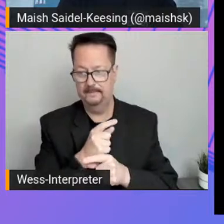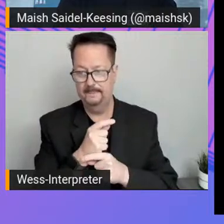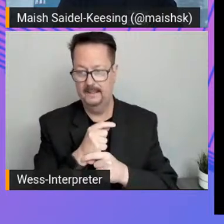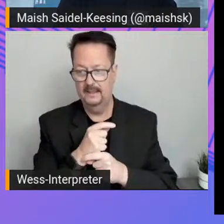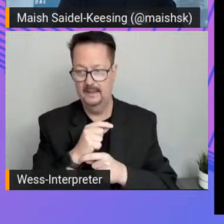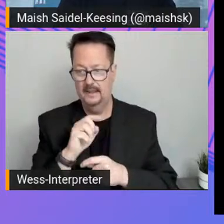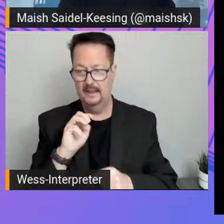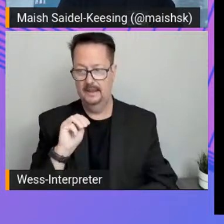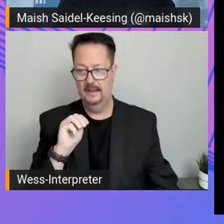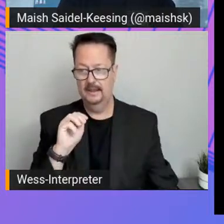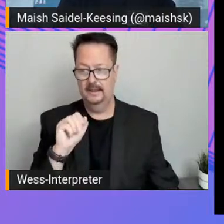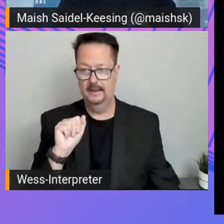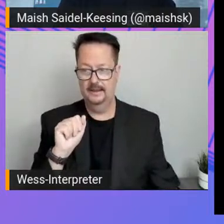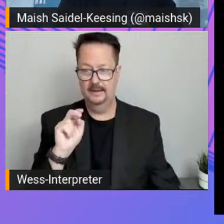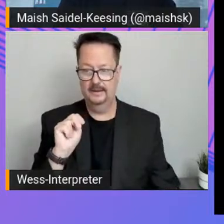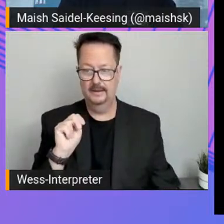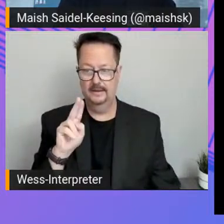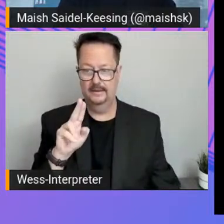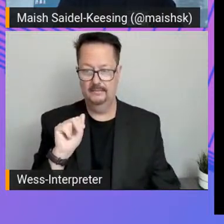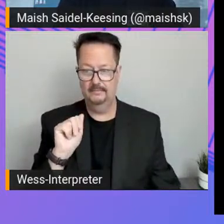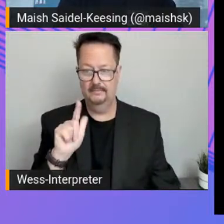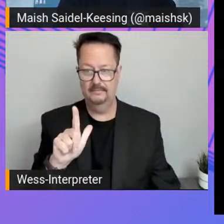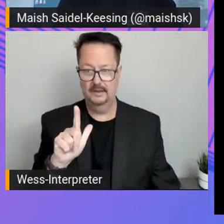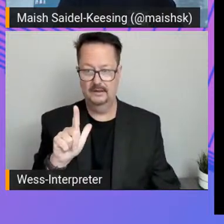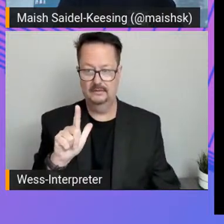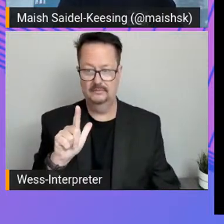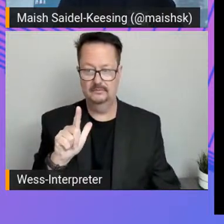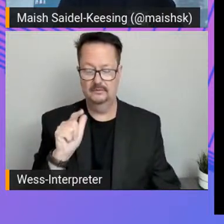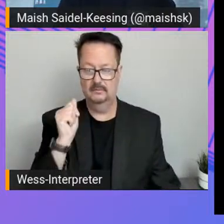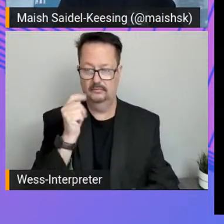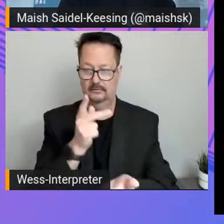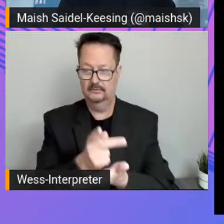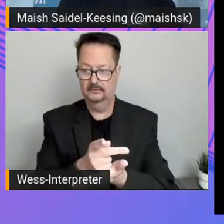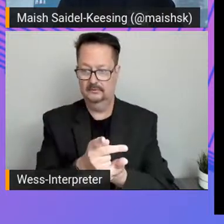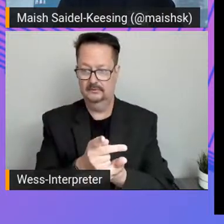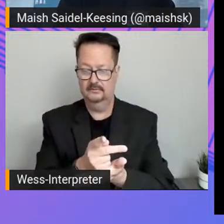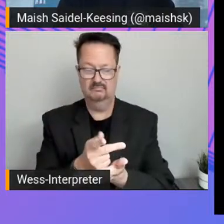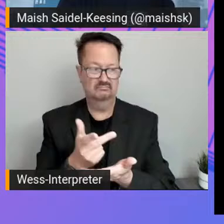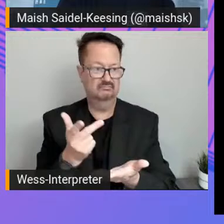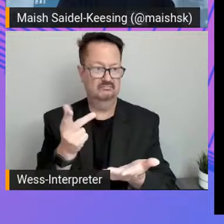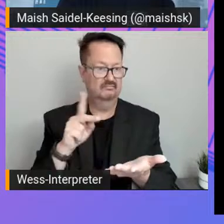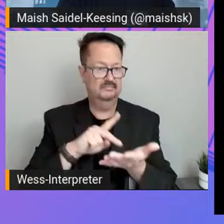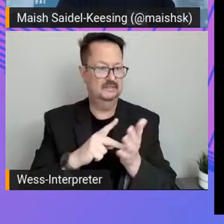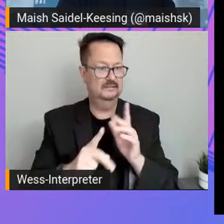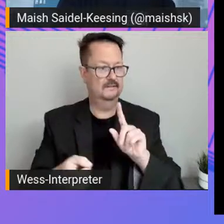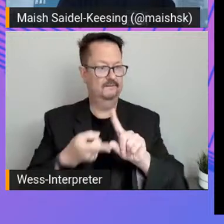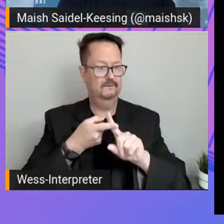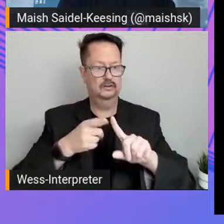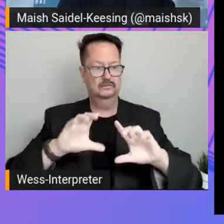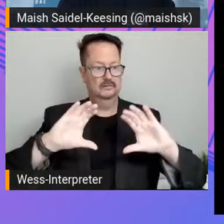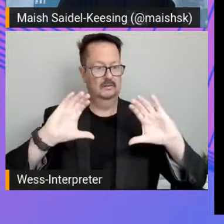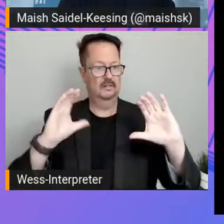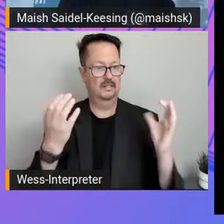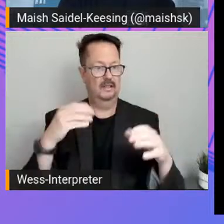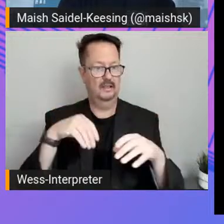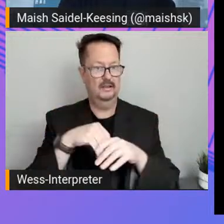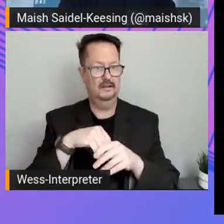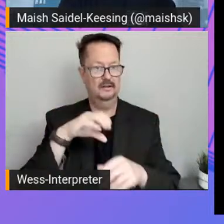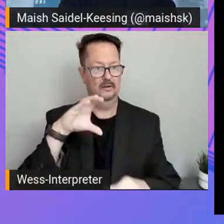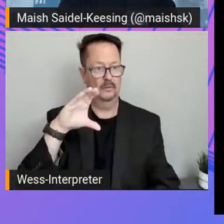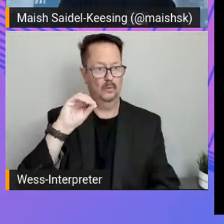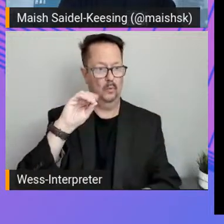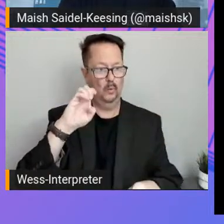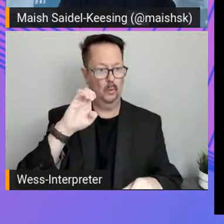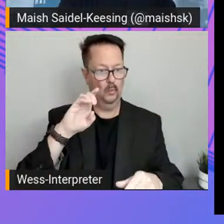manual approval is a first-class construct in Code Pipeline, and